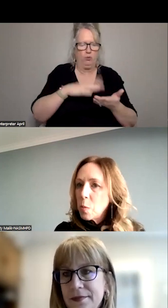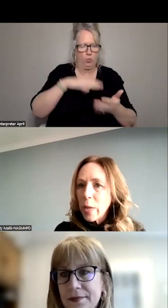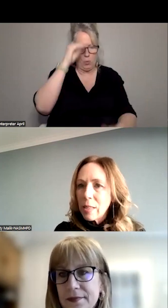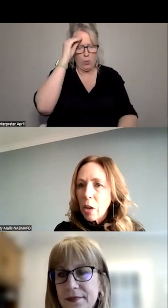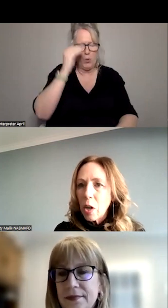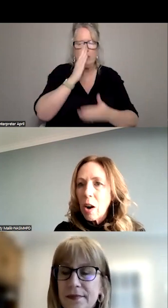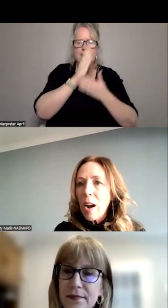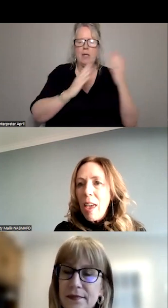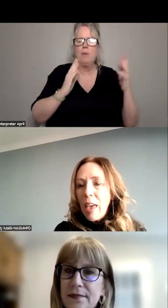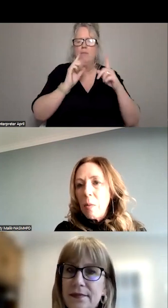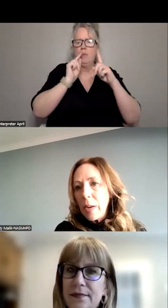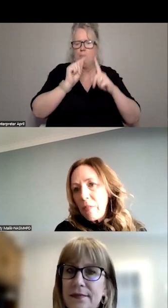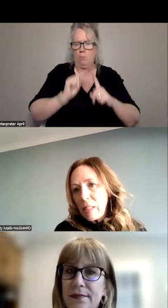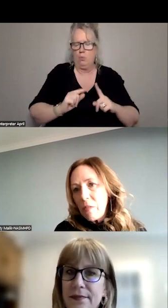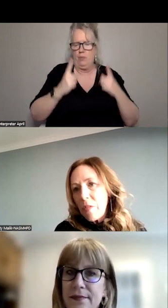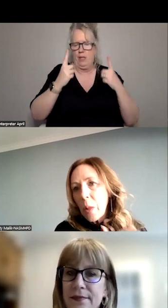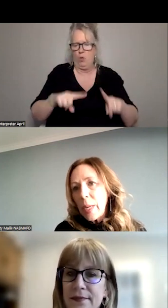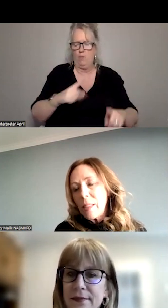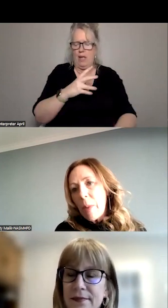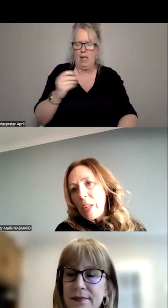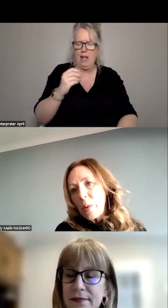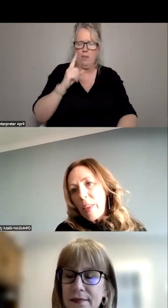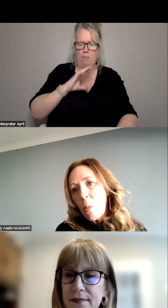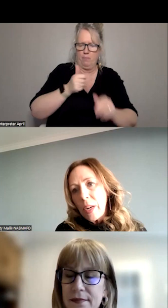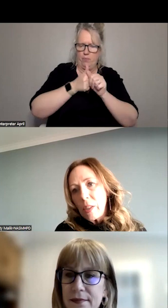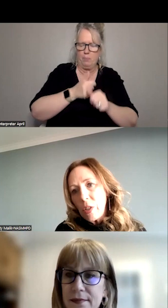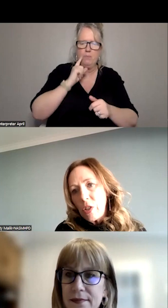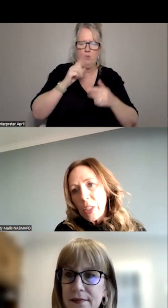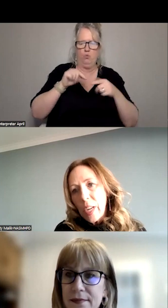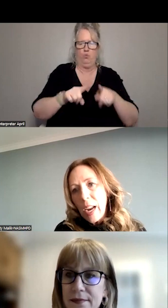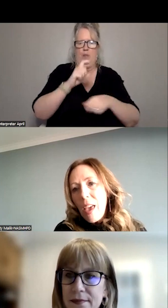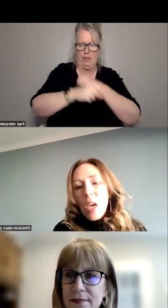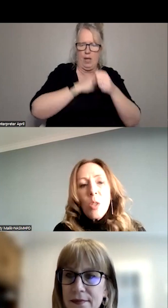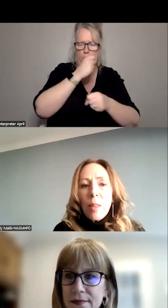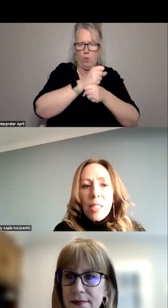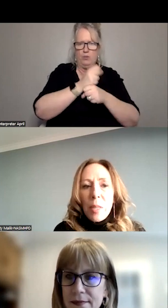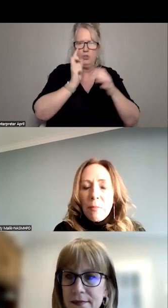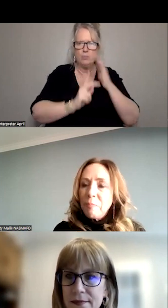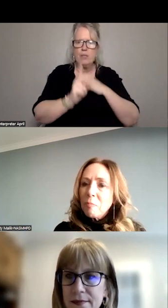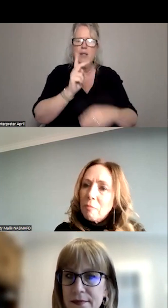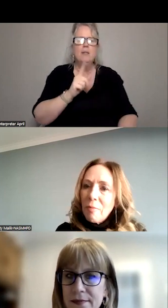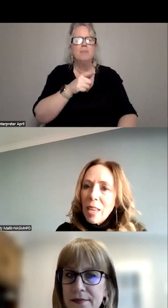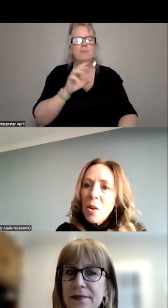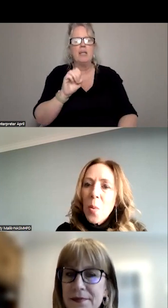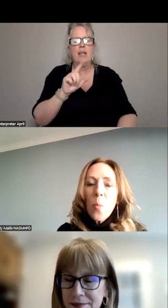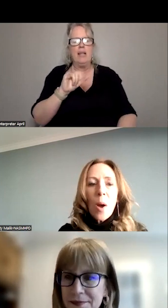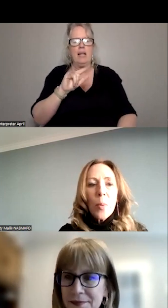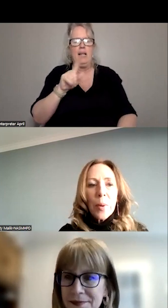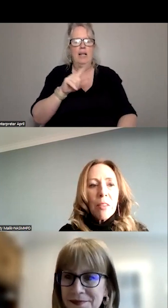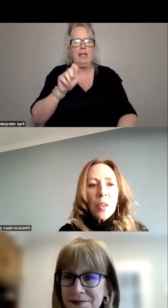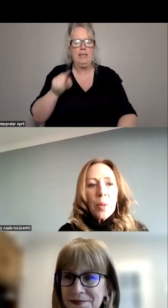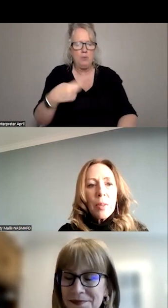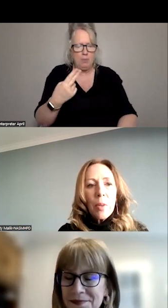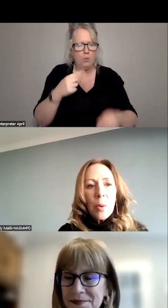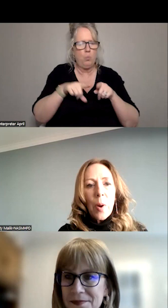the touch points that occur and the benefits of following somebody during that one-year trajectory. So Elizabeth, you know, while we